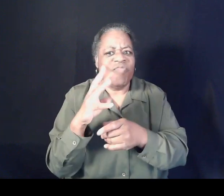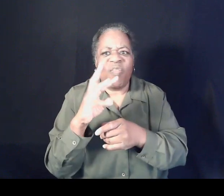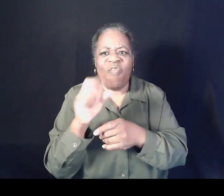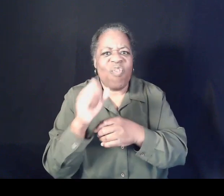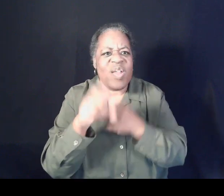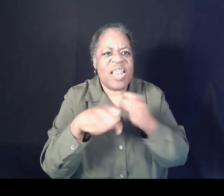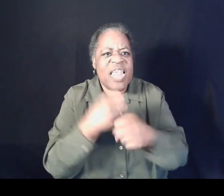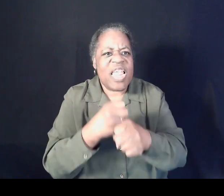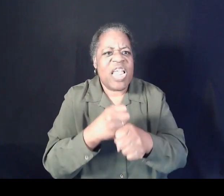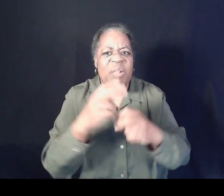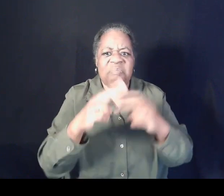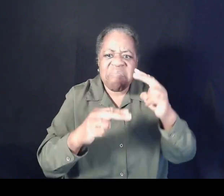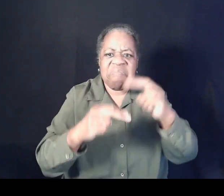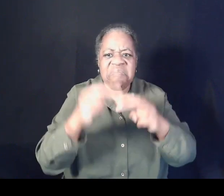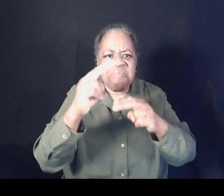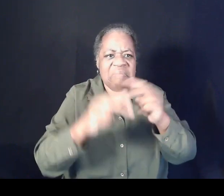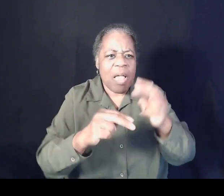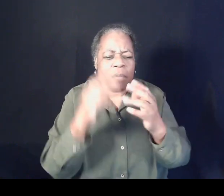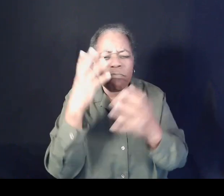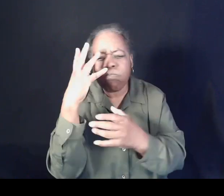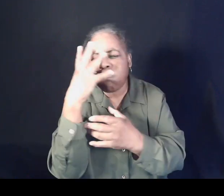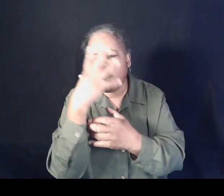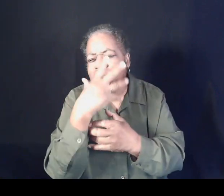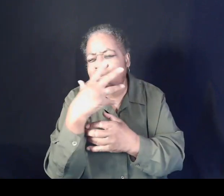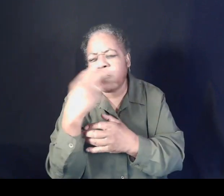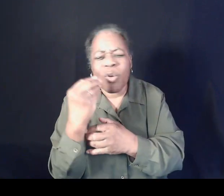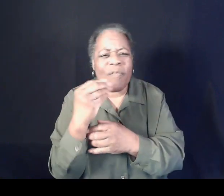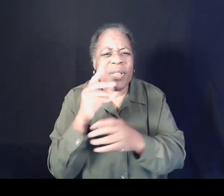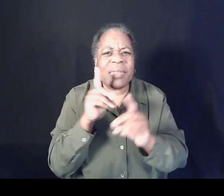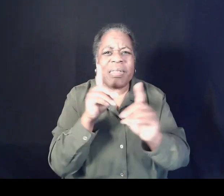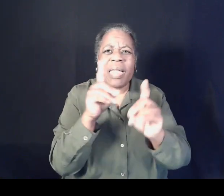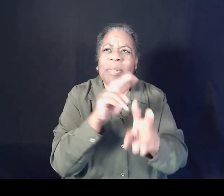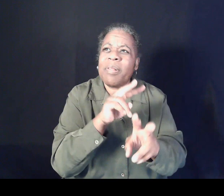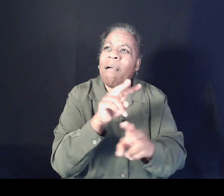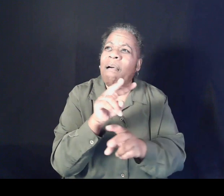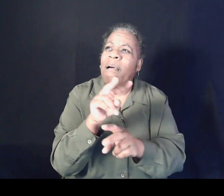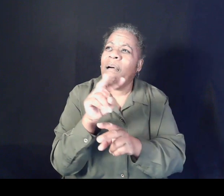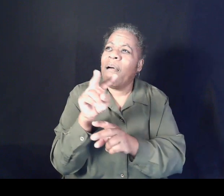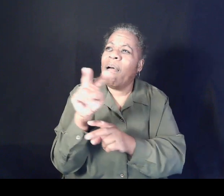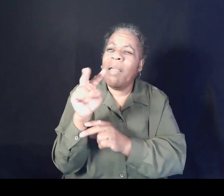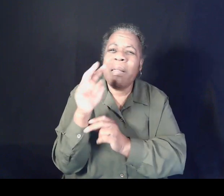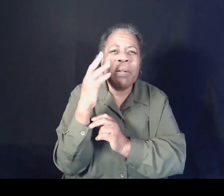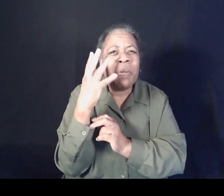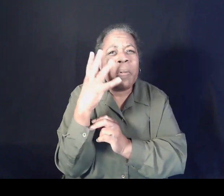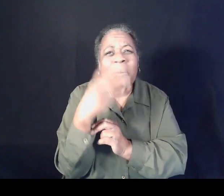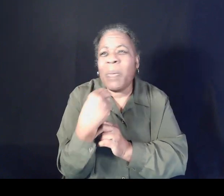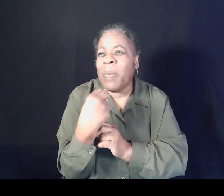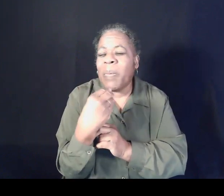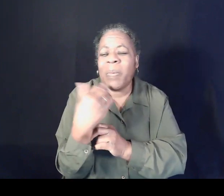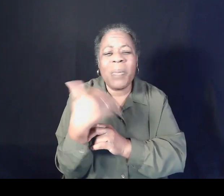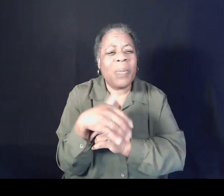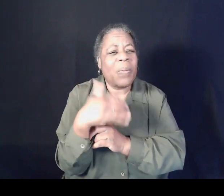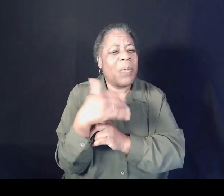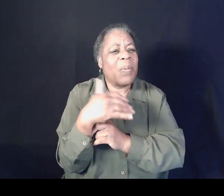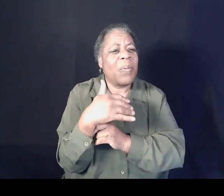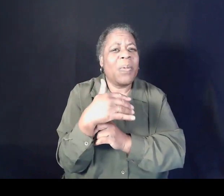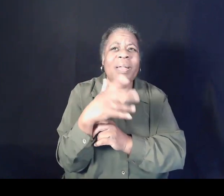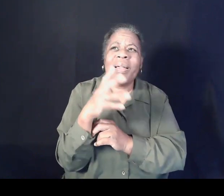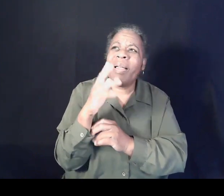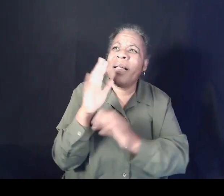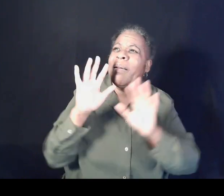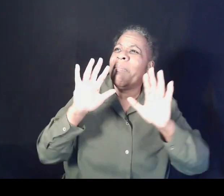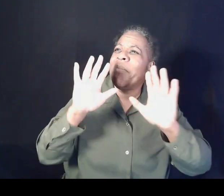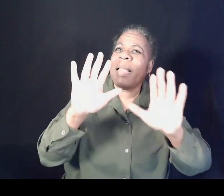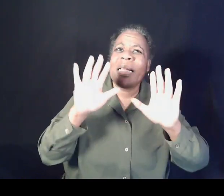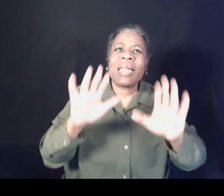So beautiful that it almost takes away the disciples' breath as they walk with their rabbi Jesus through the courtyards. Look at how magnificent